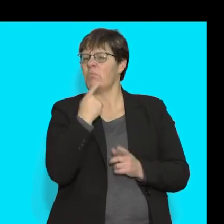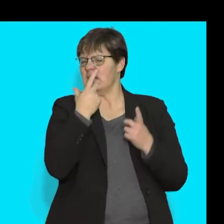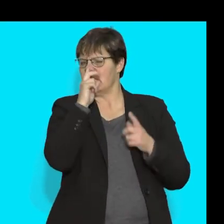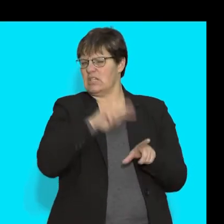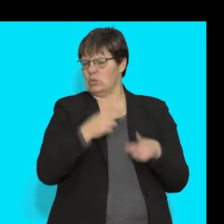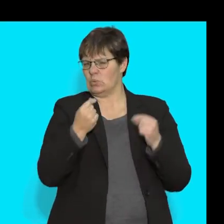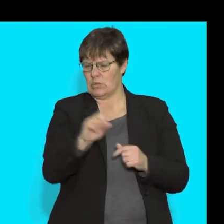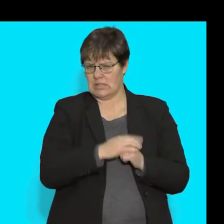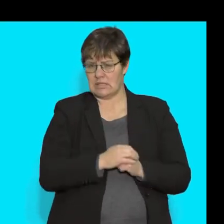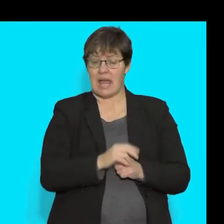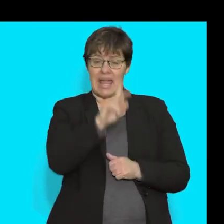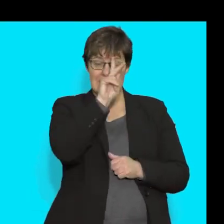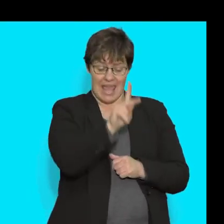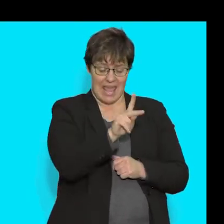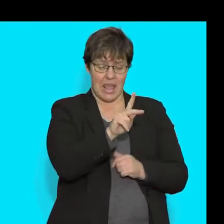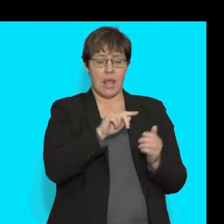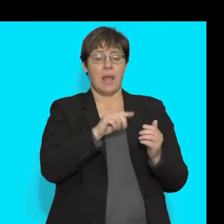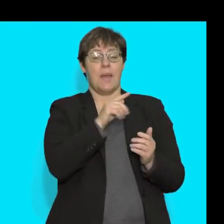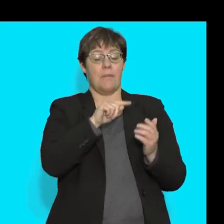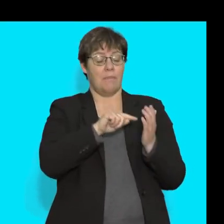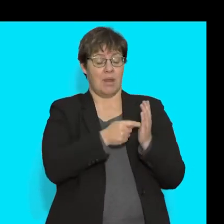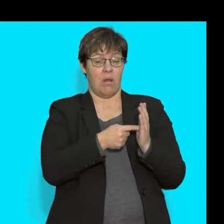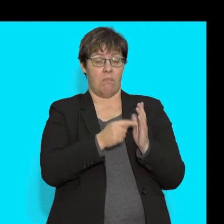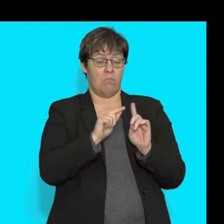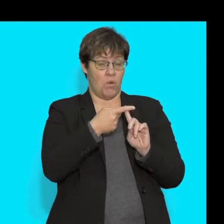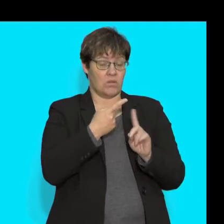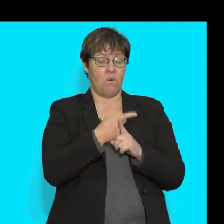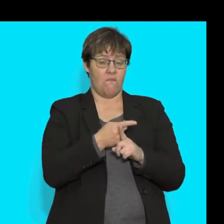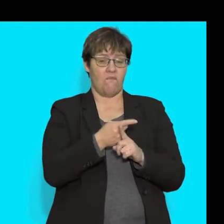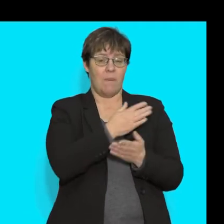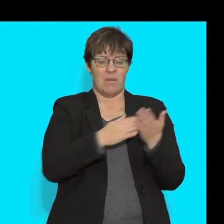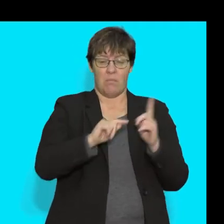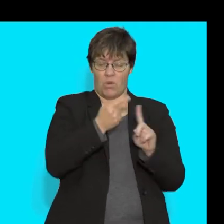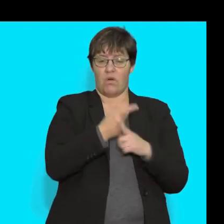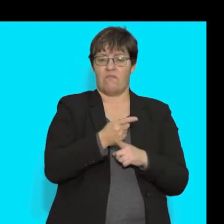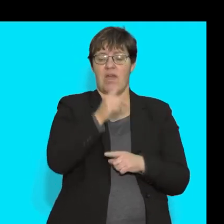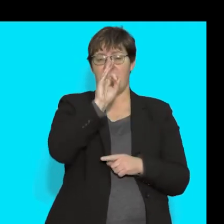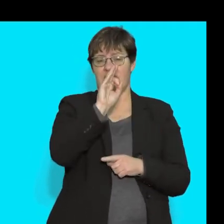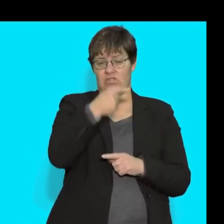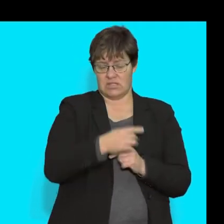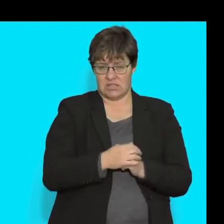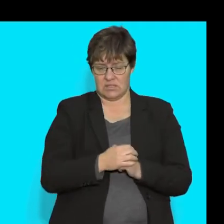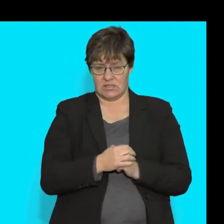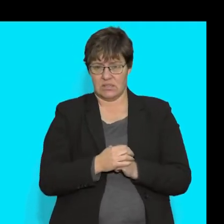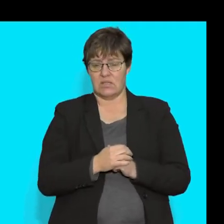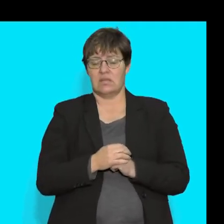this. Now they say K is the midpoint of FG, of